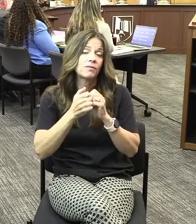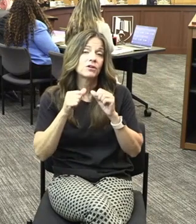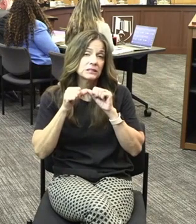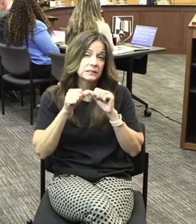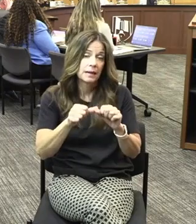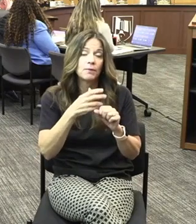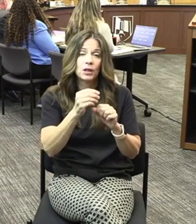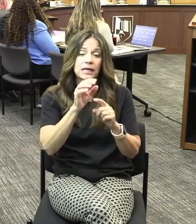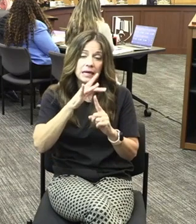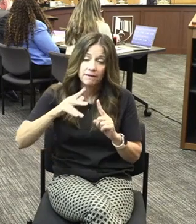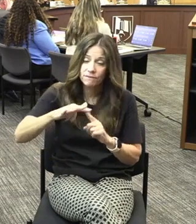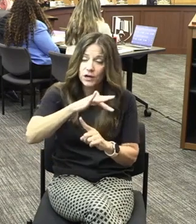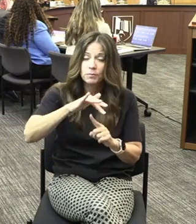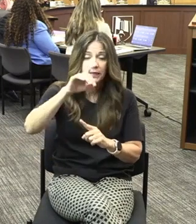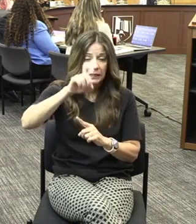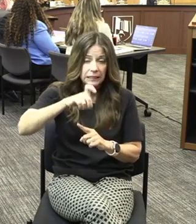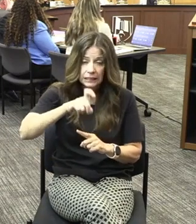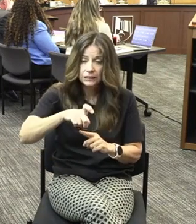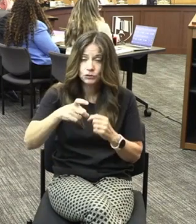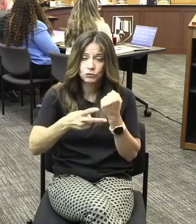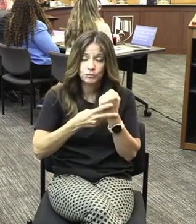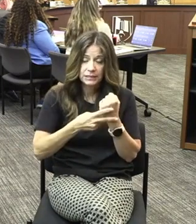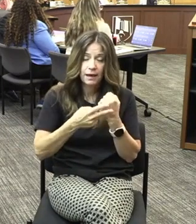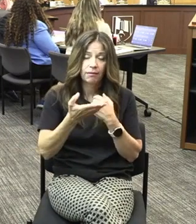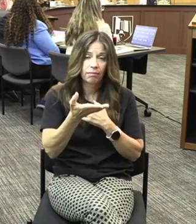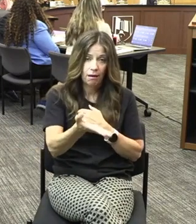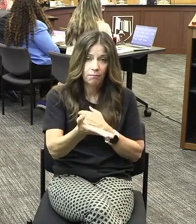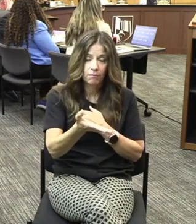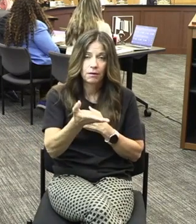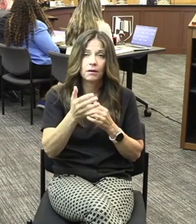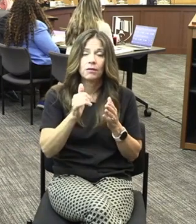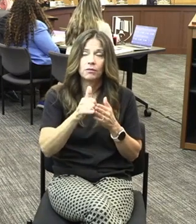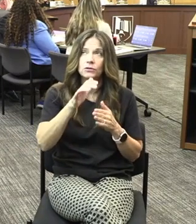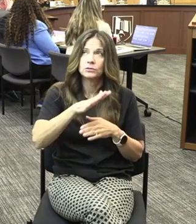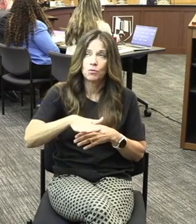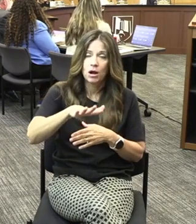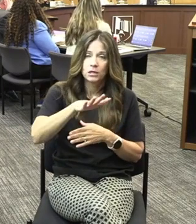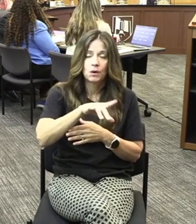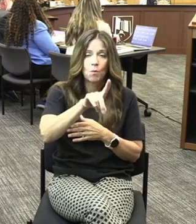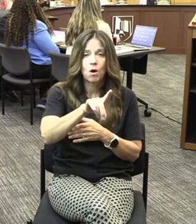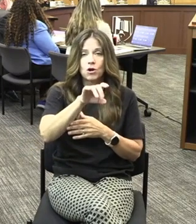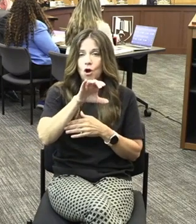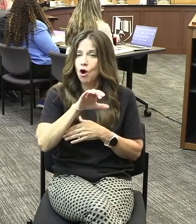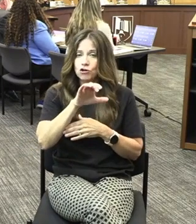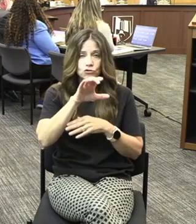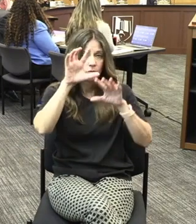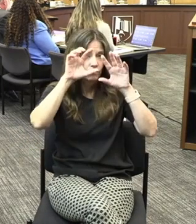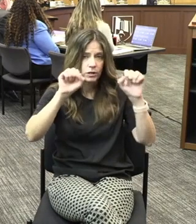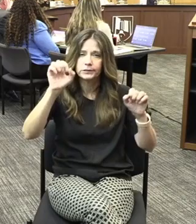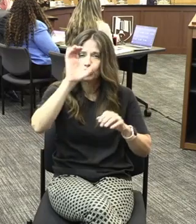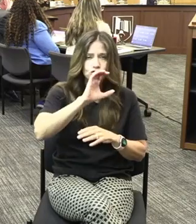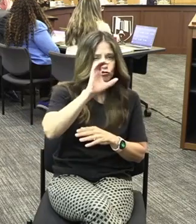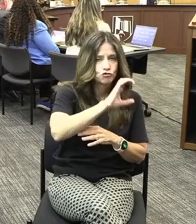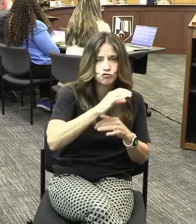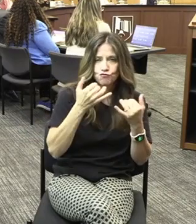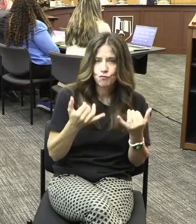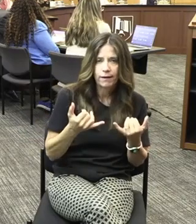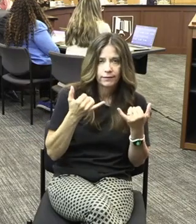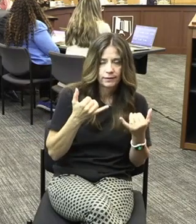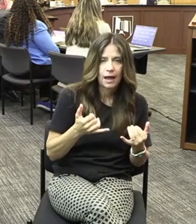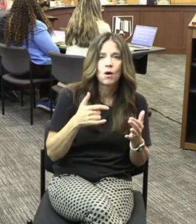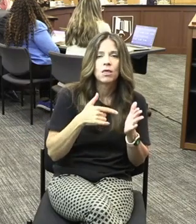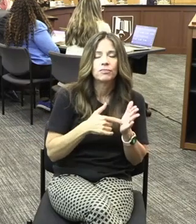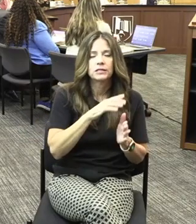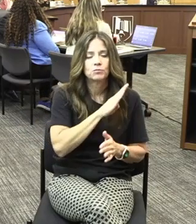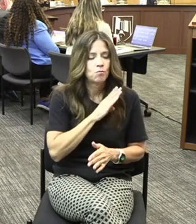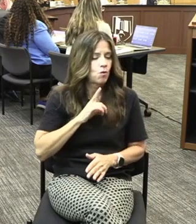environment necessary to retain them. There are approximately 100 presidential searches taking place right now. This board